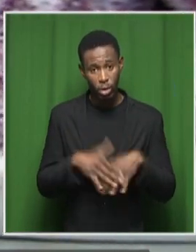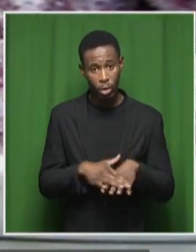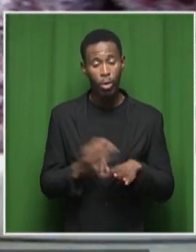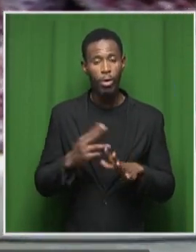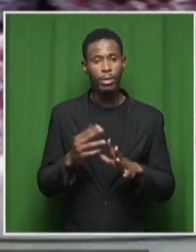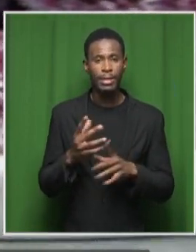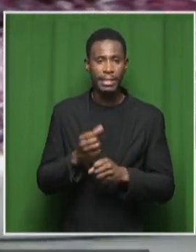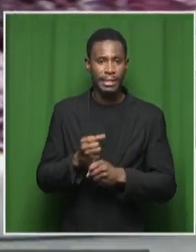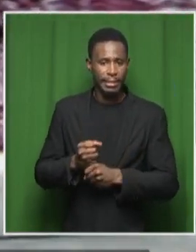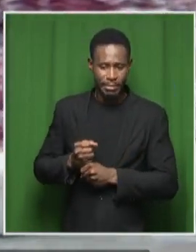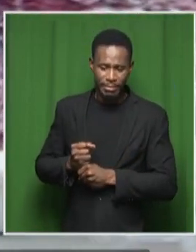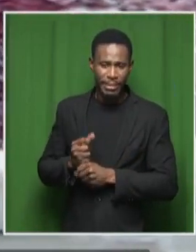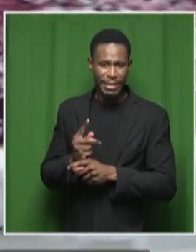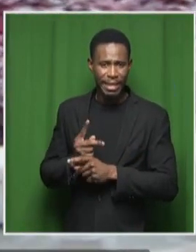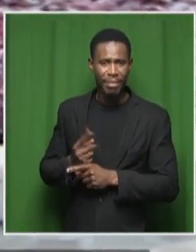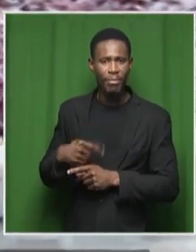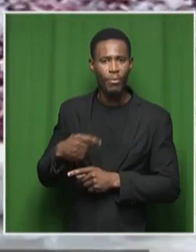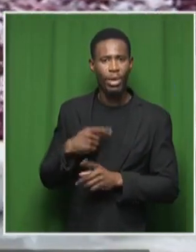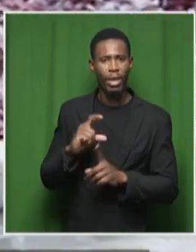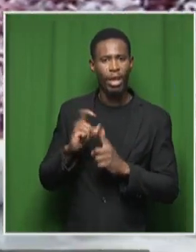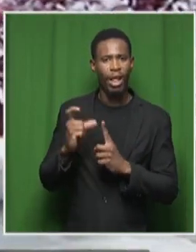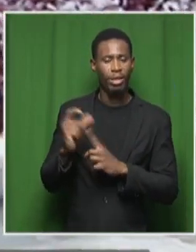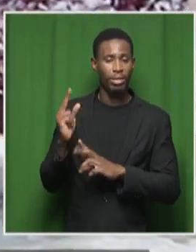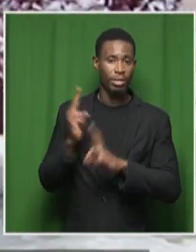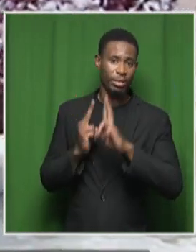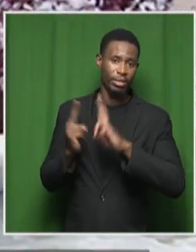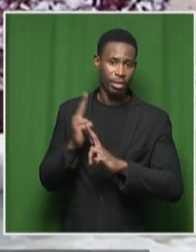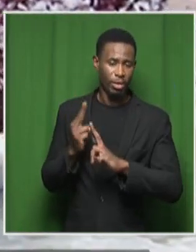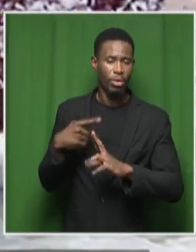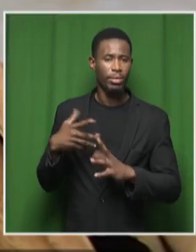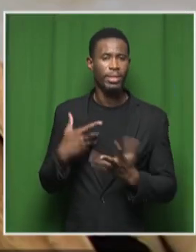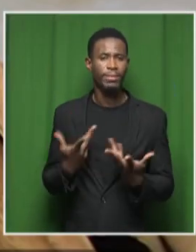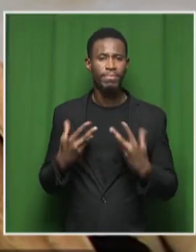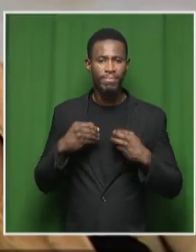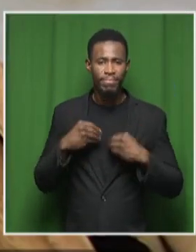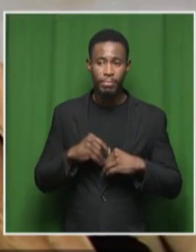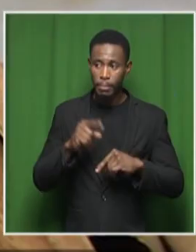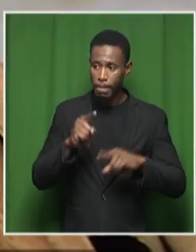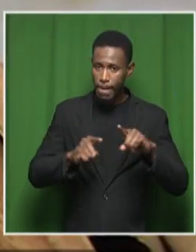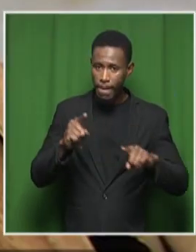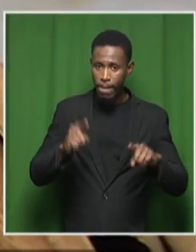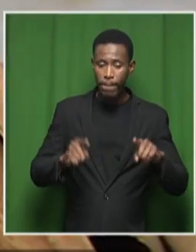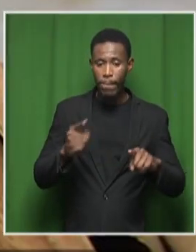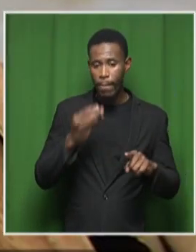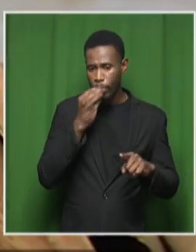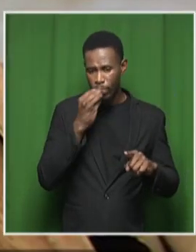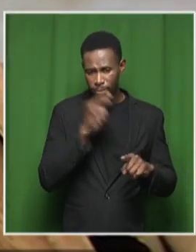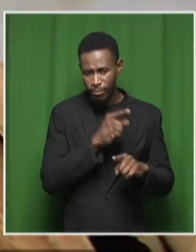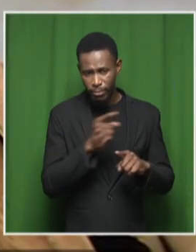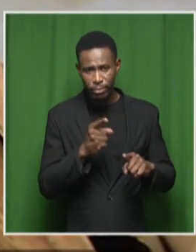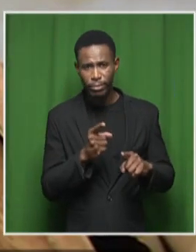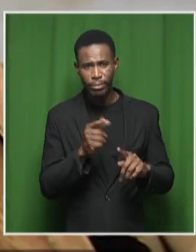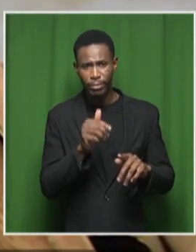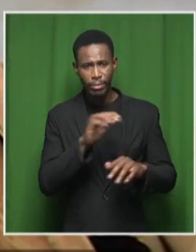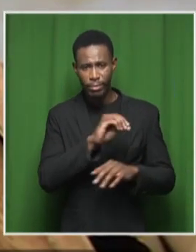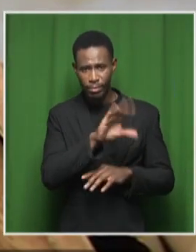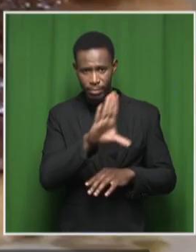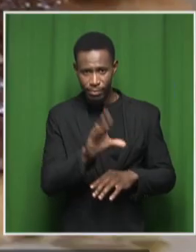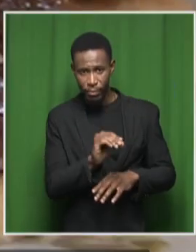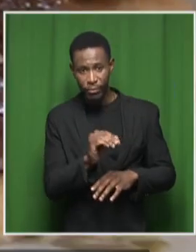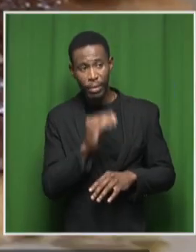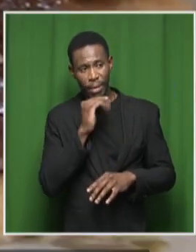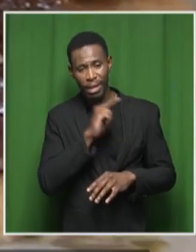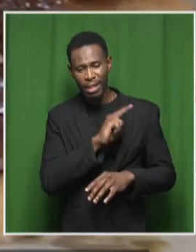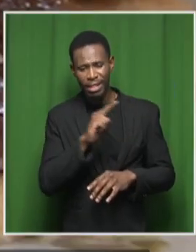preservation of our cultural heritage. By embracing indigenous cuisine, we honor the wisdom of our